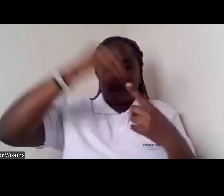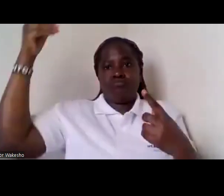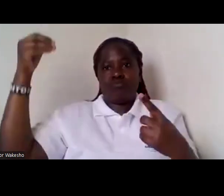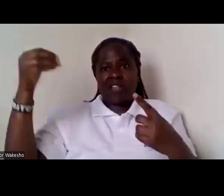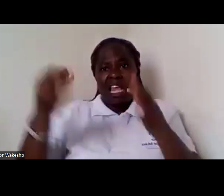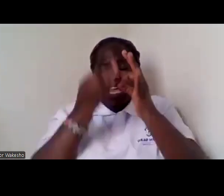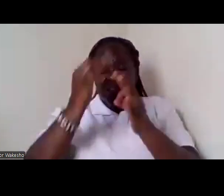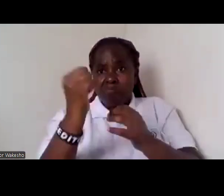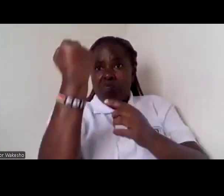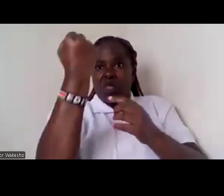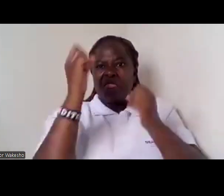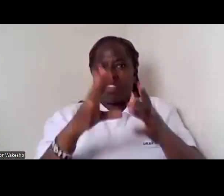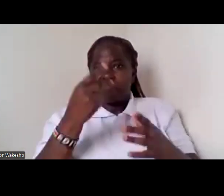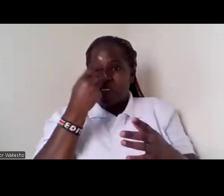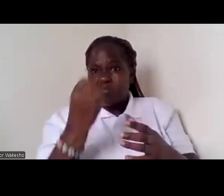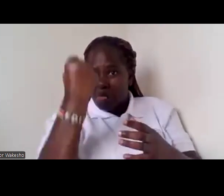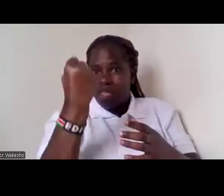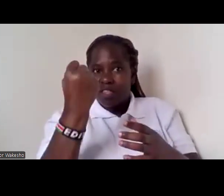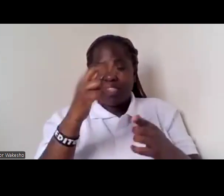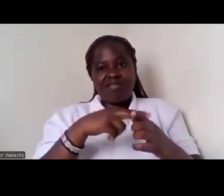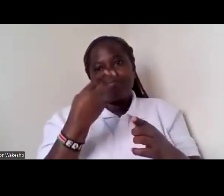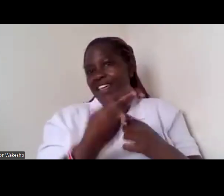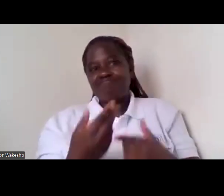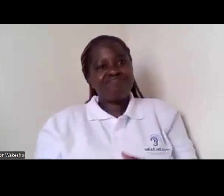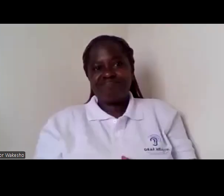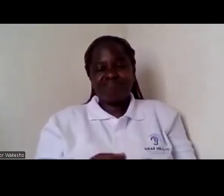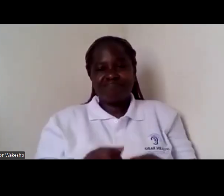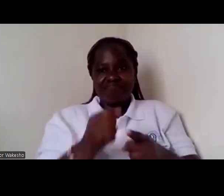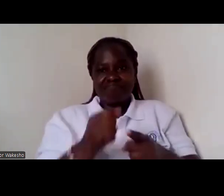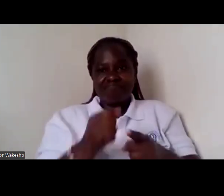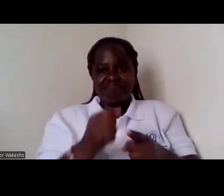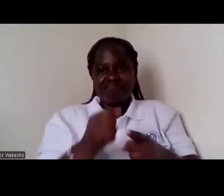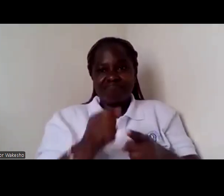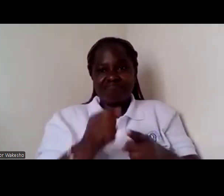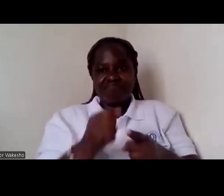to an unplanned or unwanted pregnancy.